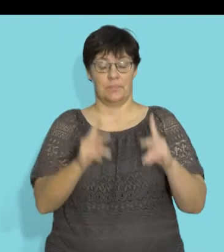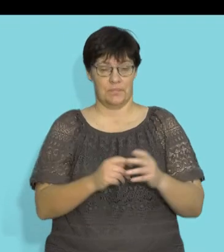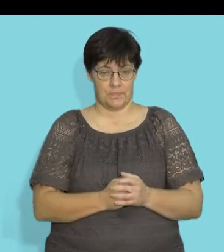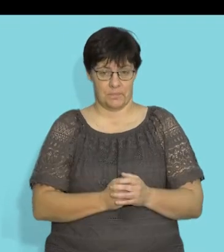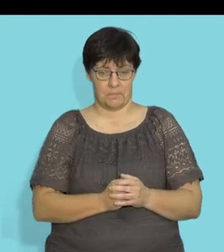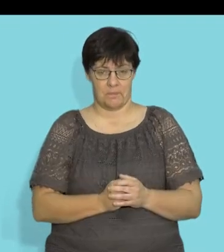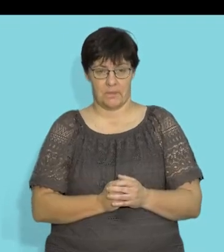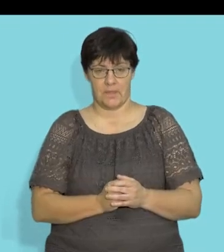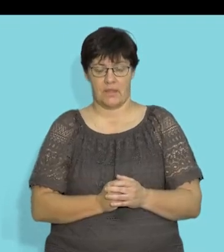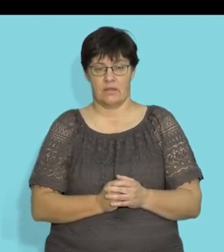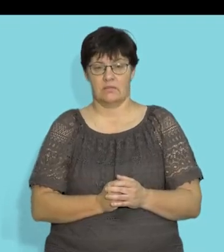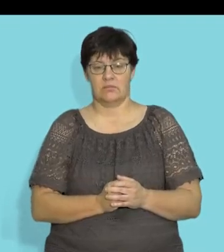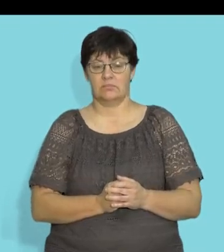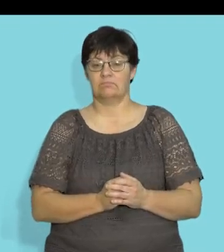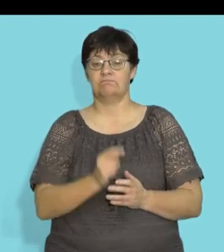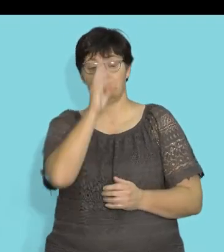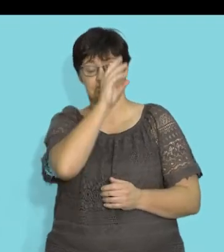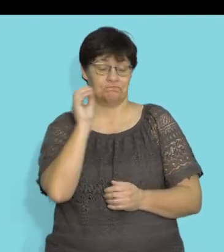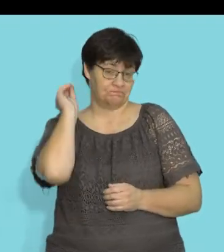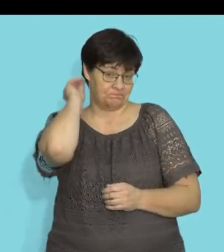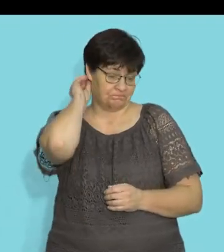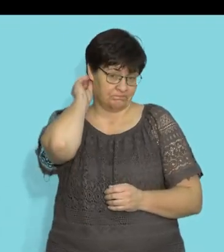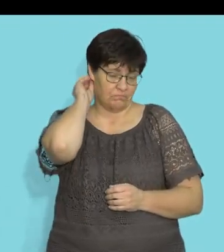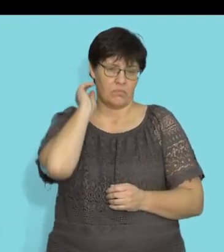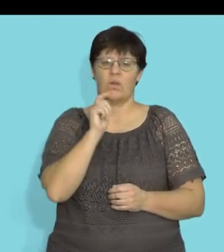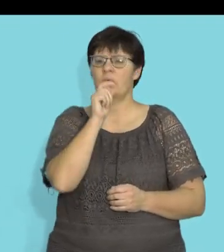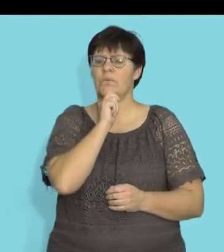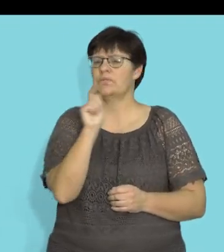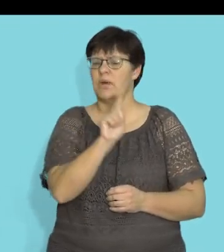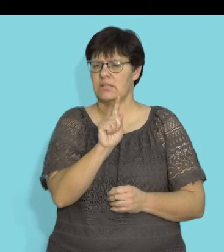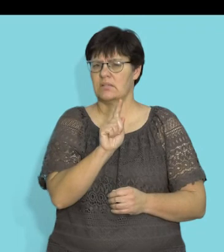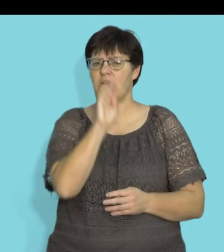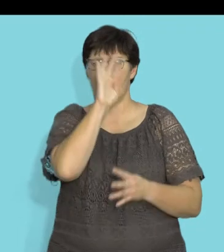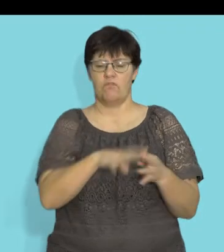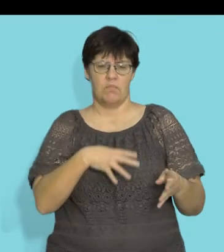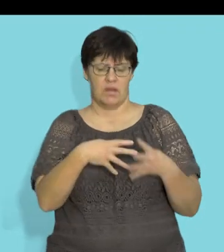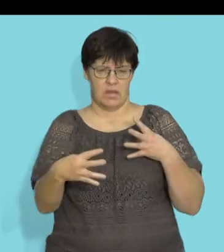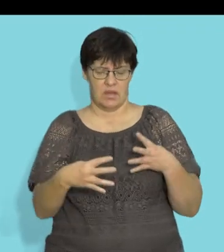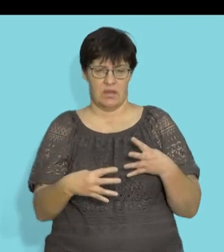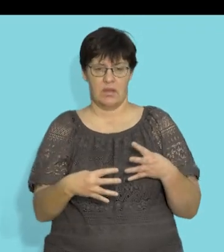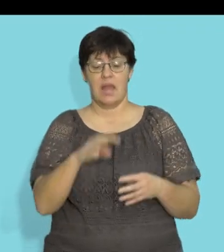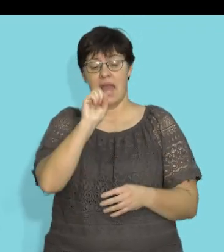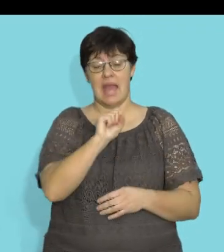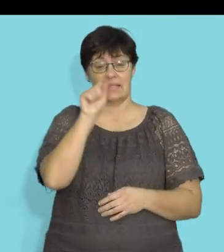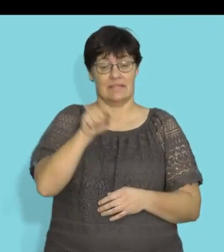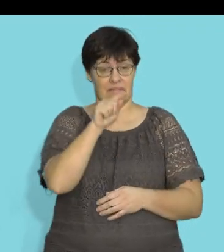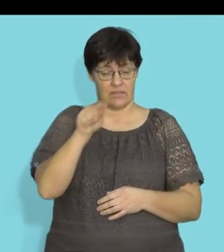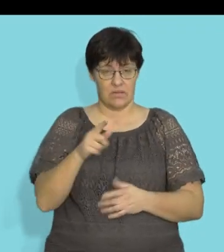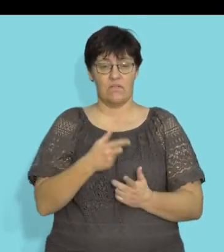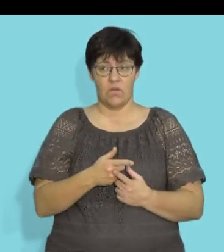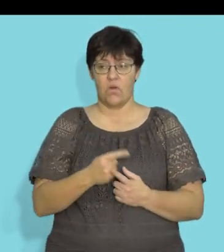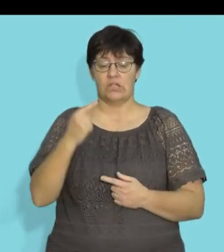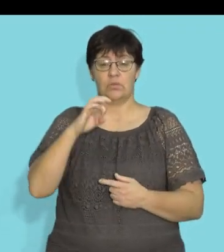Great. So, just a reminder that now we are going to be using the formula for the sum to infinity of